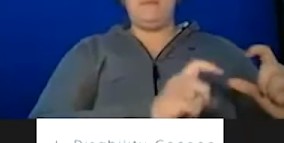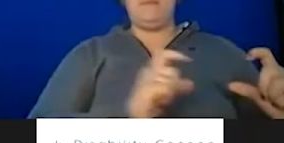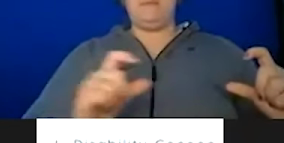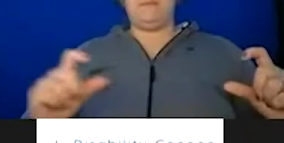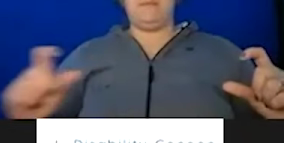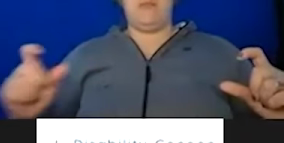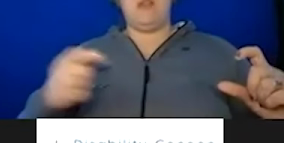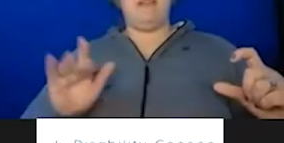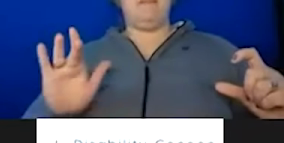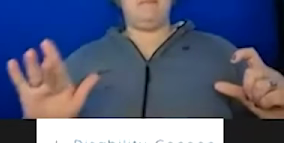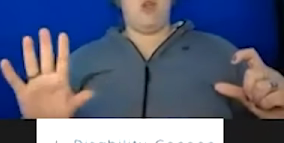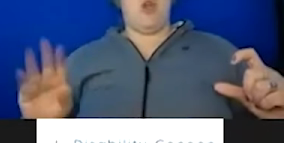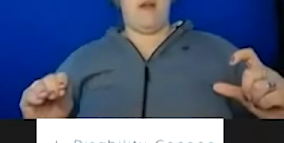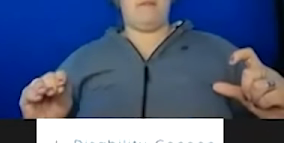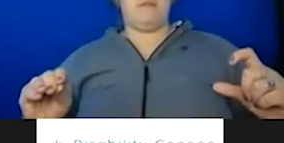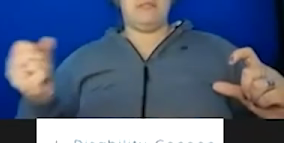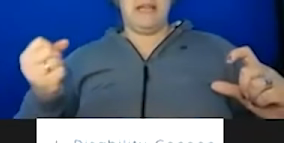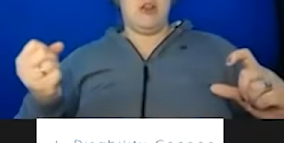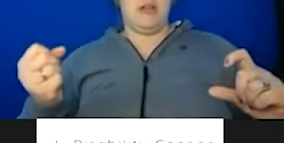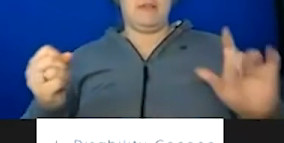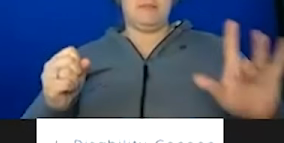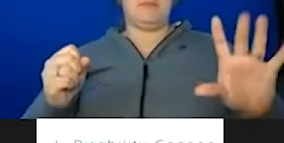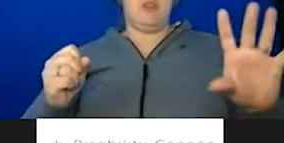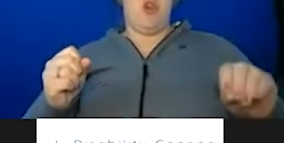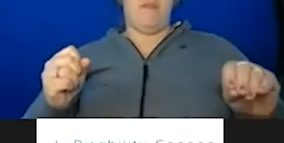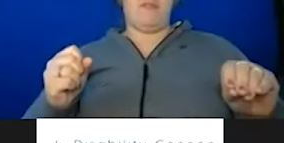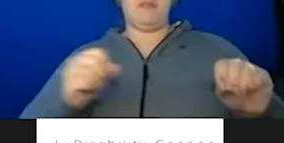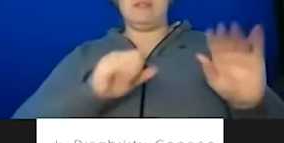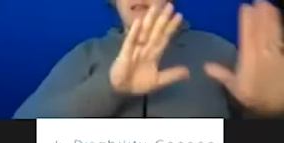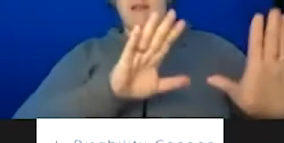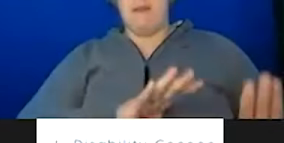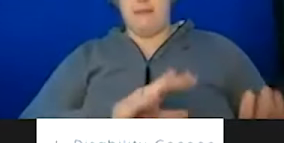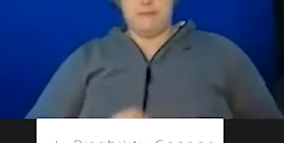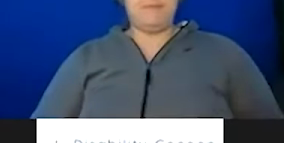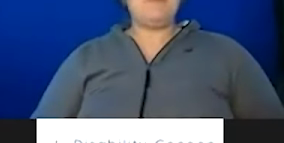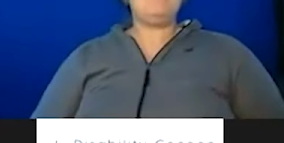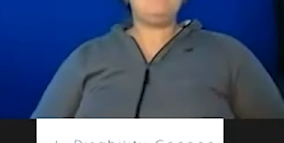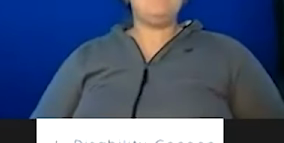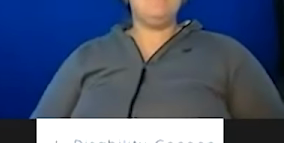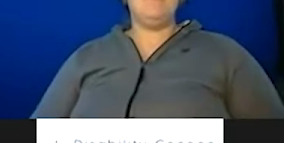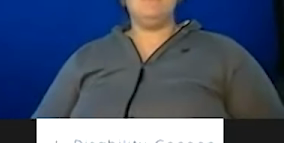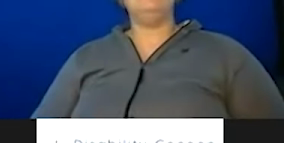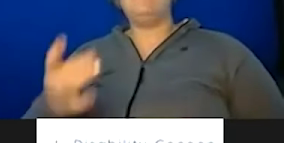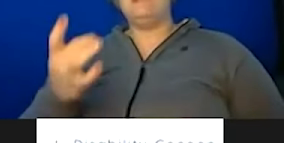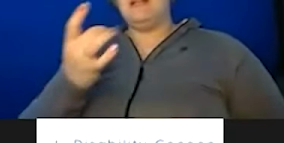again. And then the way that this is set up now is this light is going to turn off at 10 p.m.